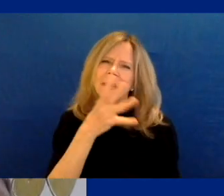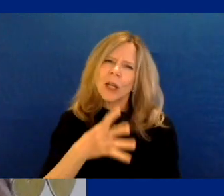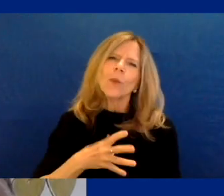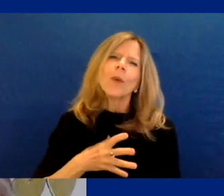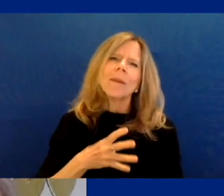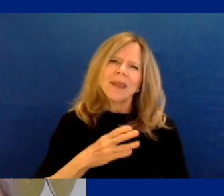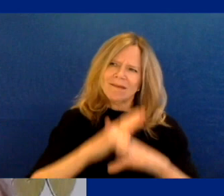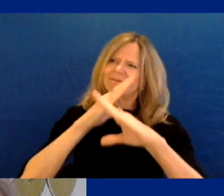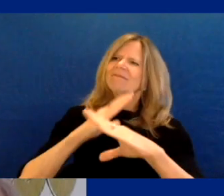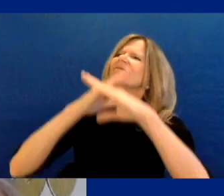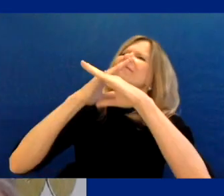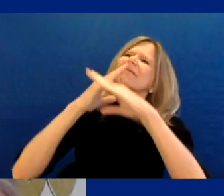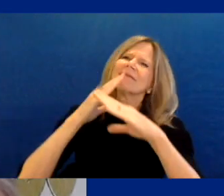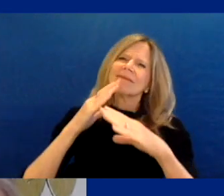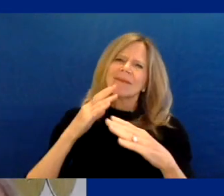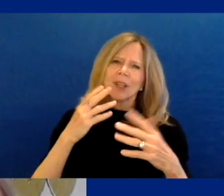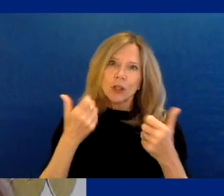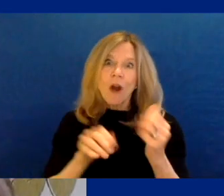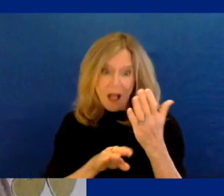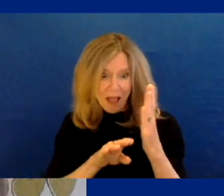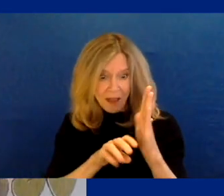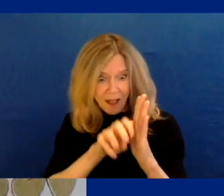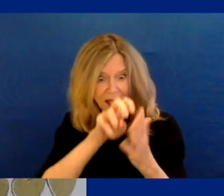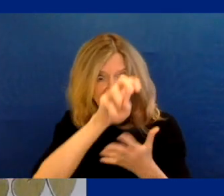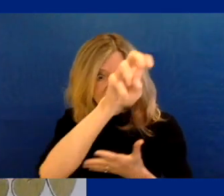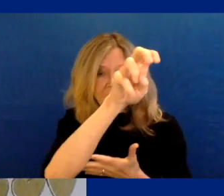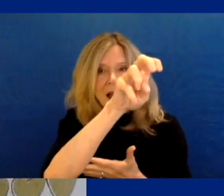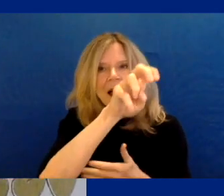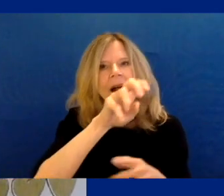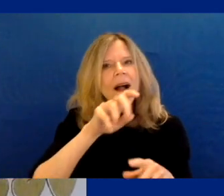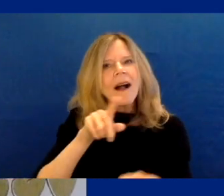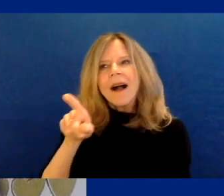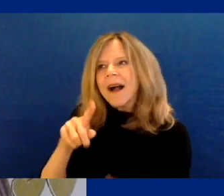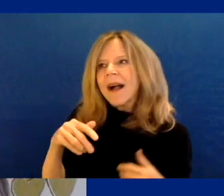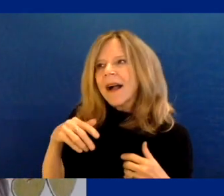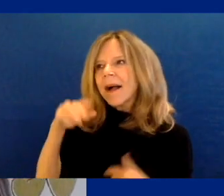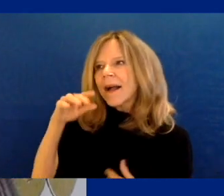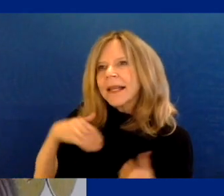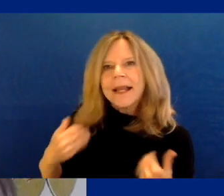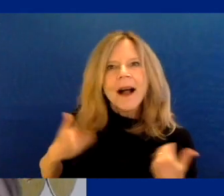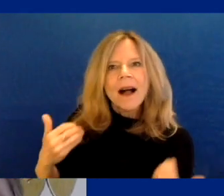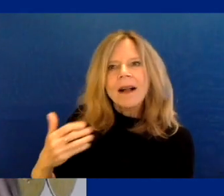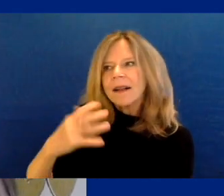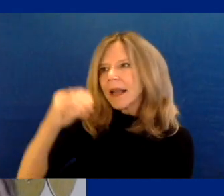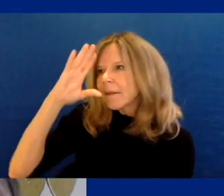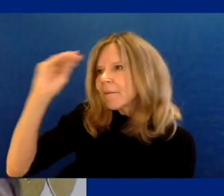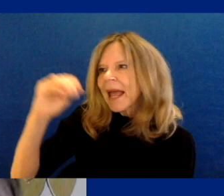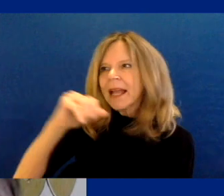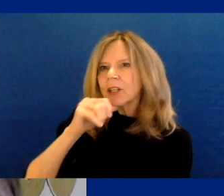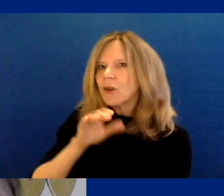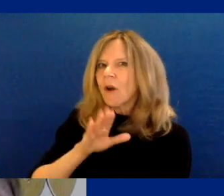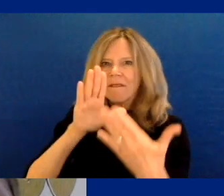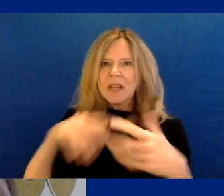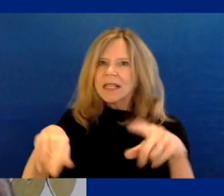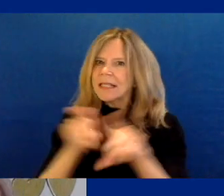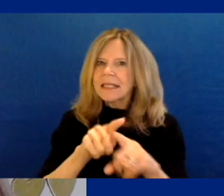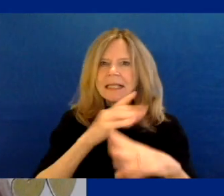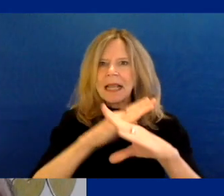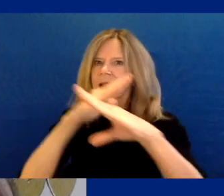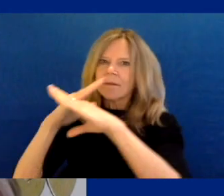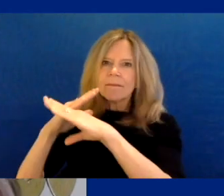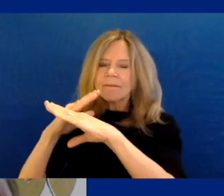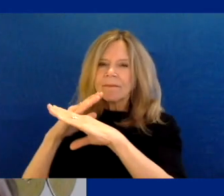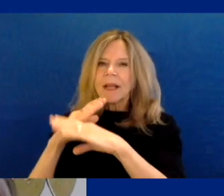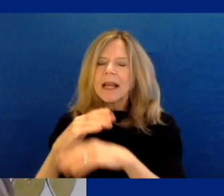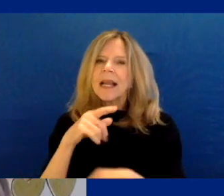face in their advancement, hurdles that their male counterparts and their younger counterparts simply do not face. Leaning